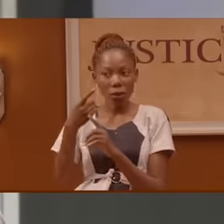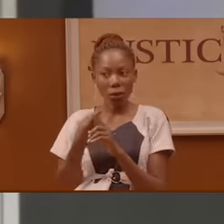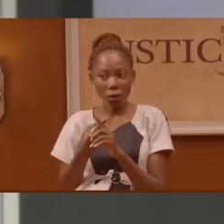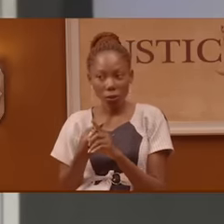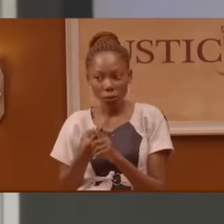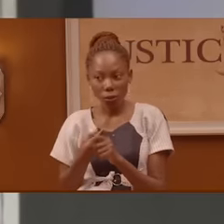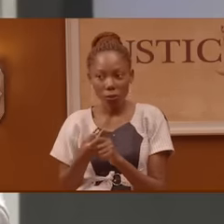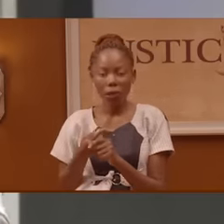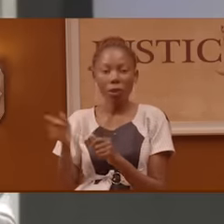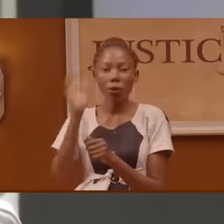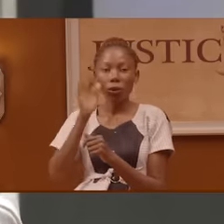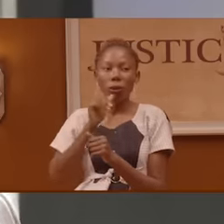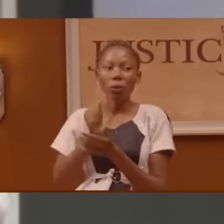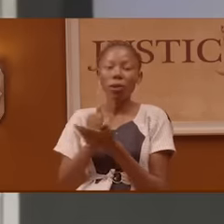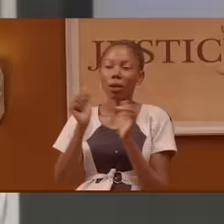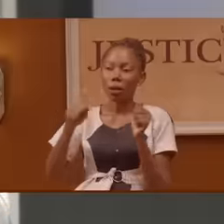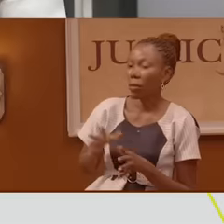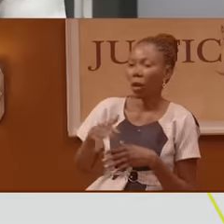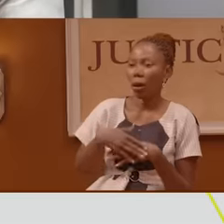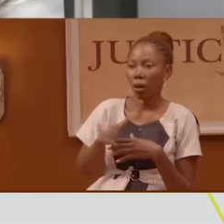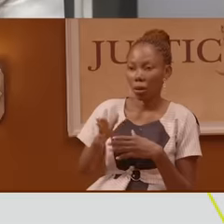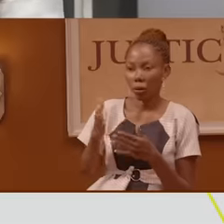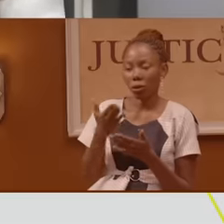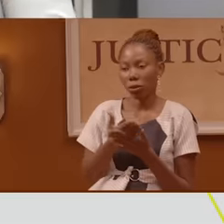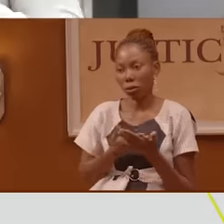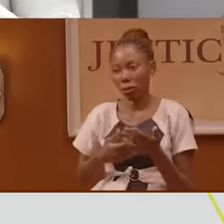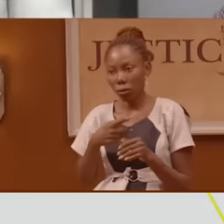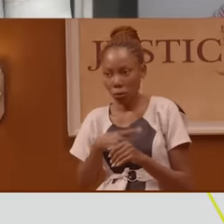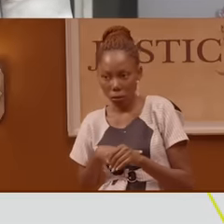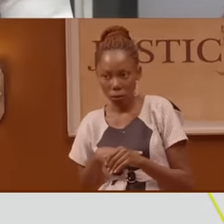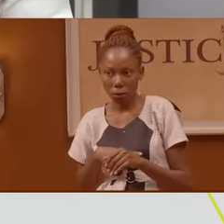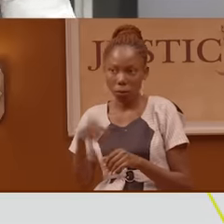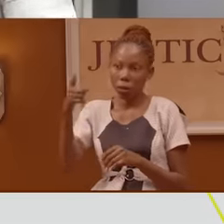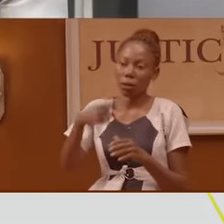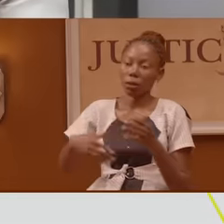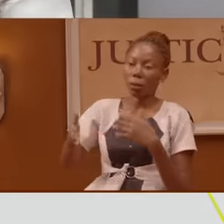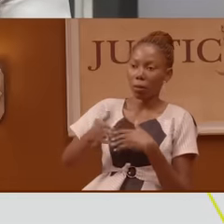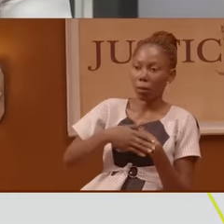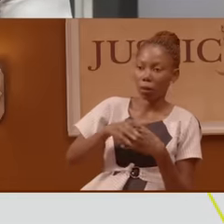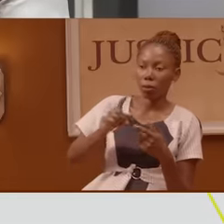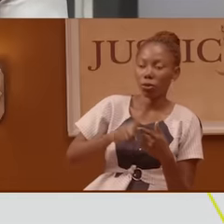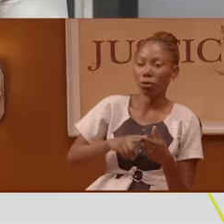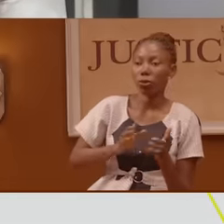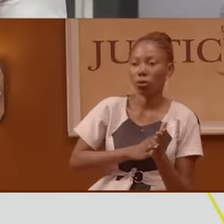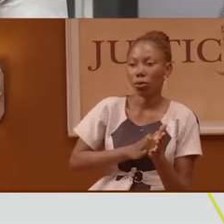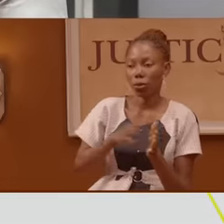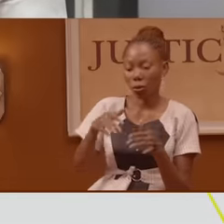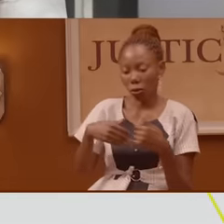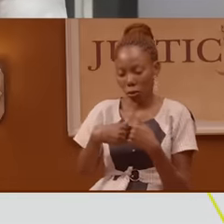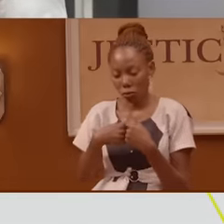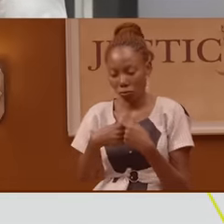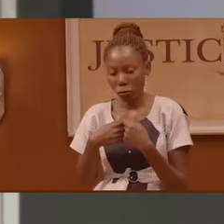me much financially. I said, there's no problem. After some time, I went back to school. After I gave birth to my child, I had to do an